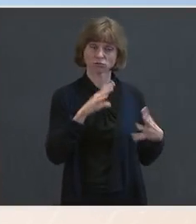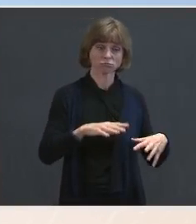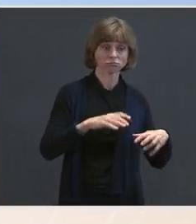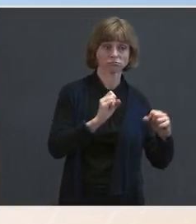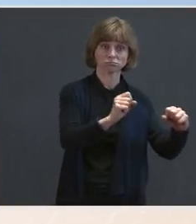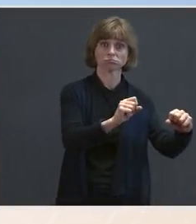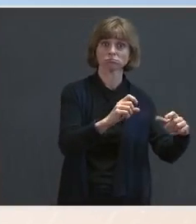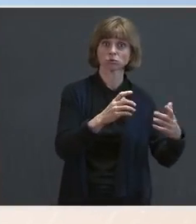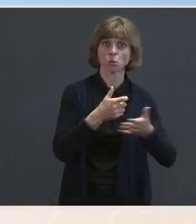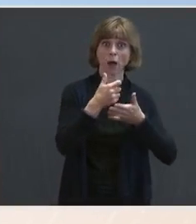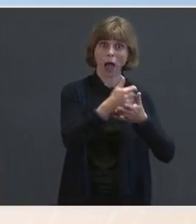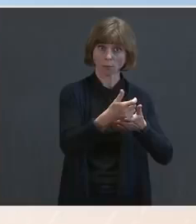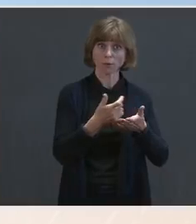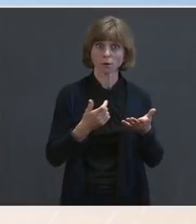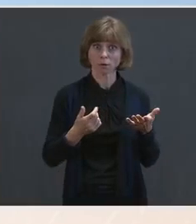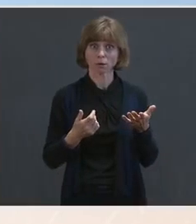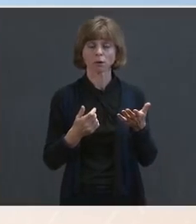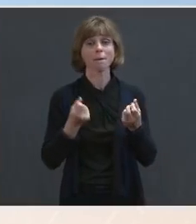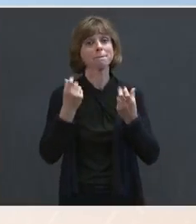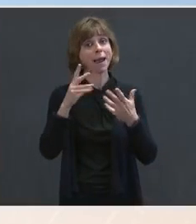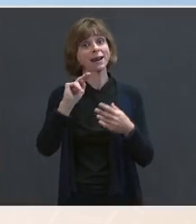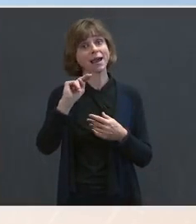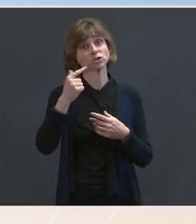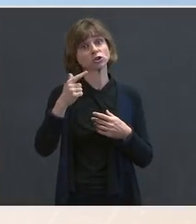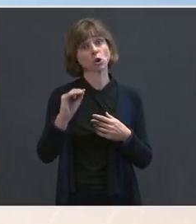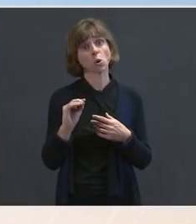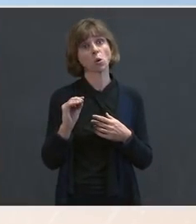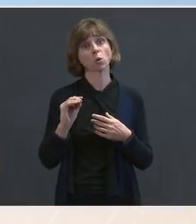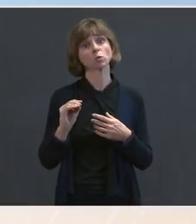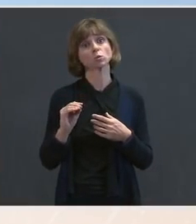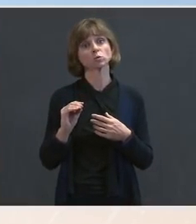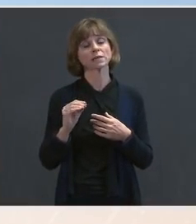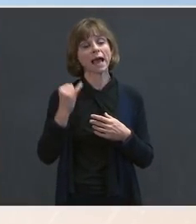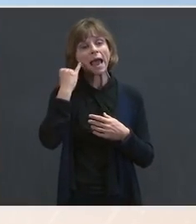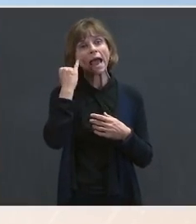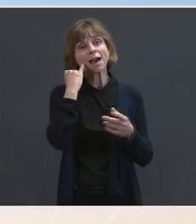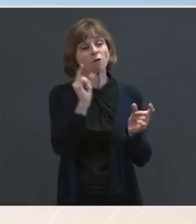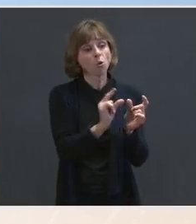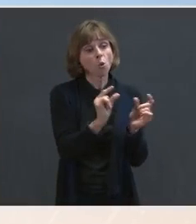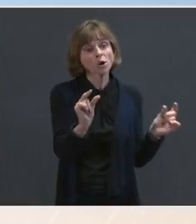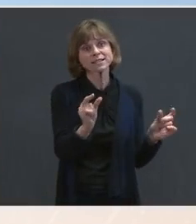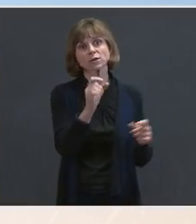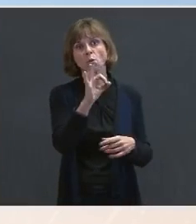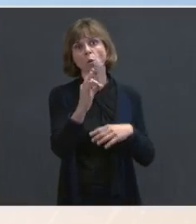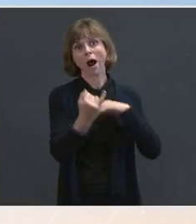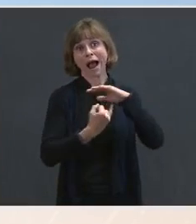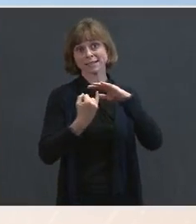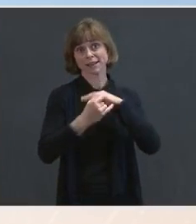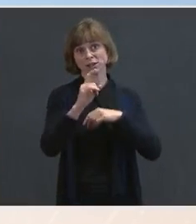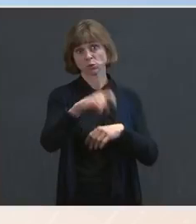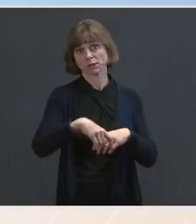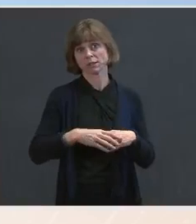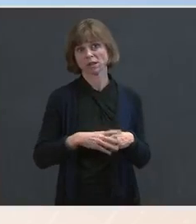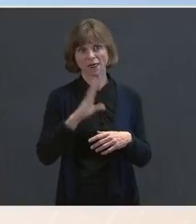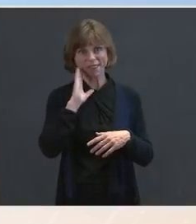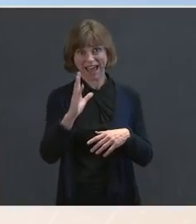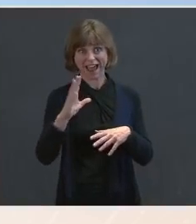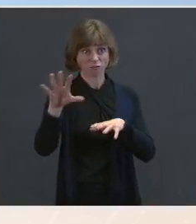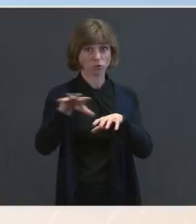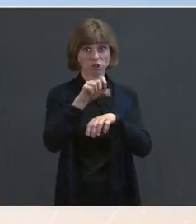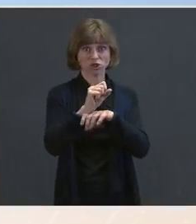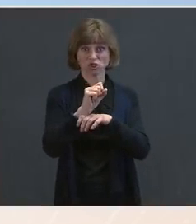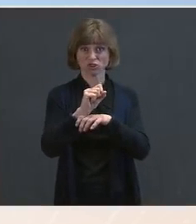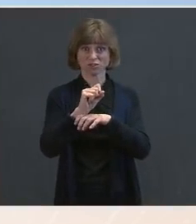steps can be taken. Many of these NGOs have also, if quarantining or isolation is needed, have even reserved hotel blocks in